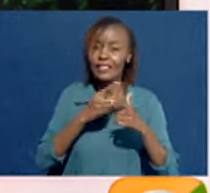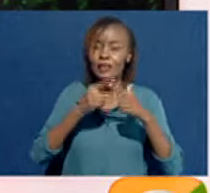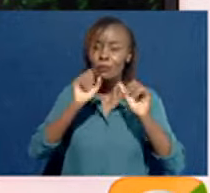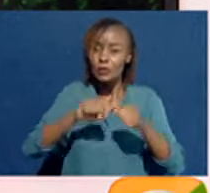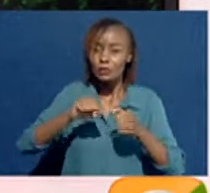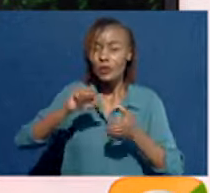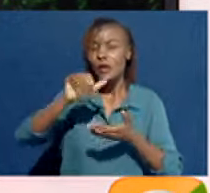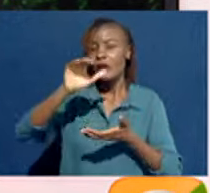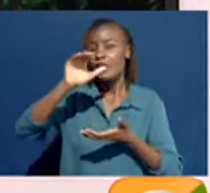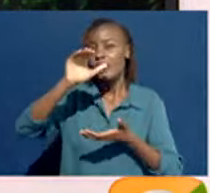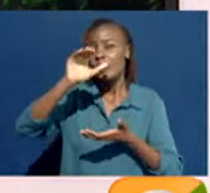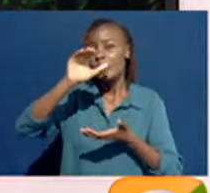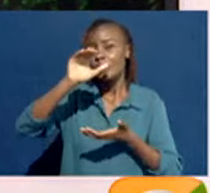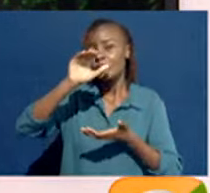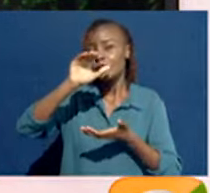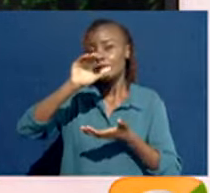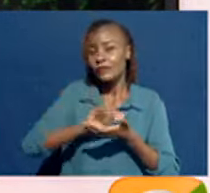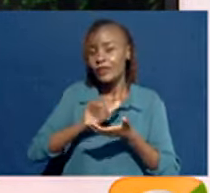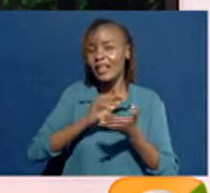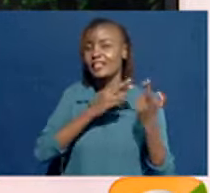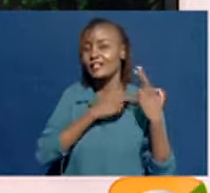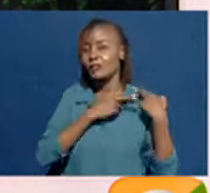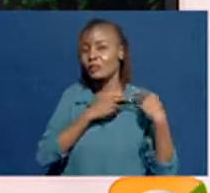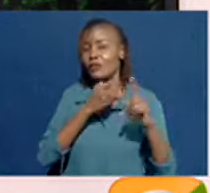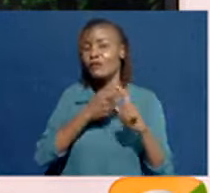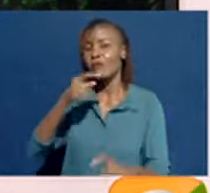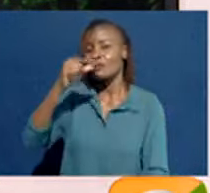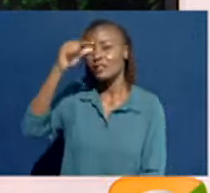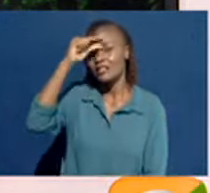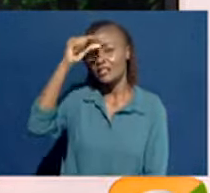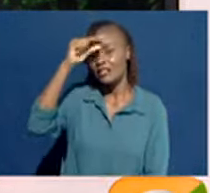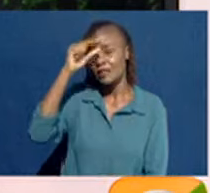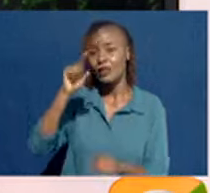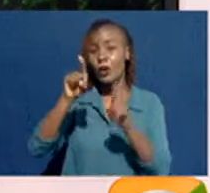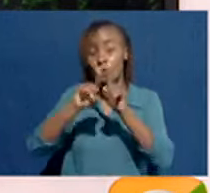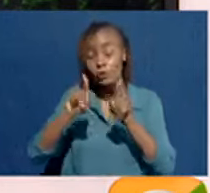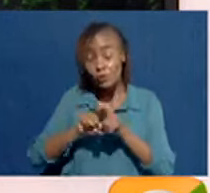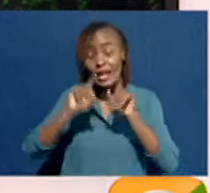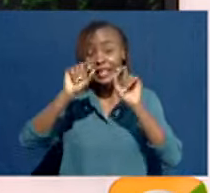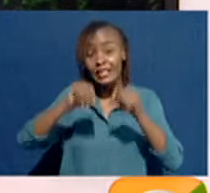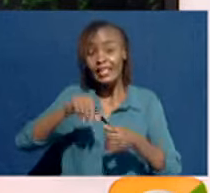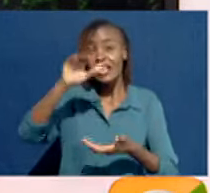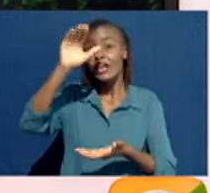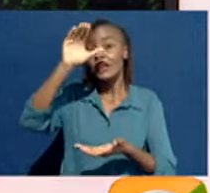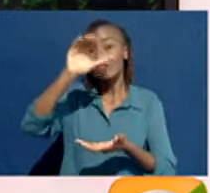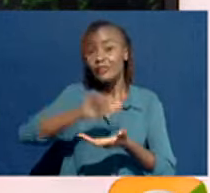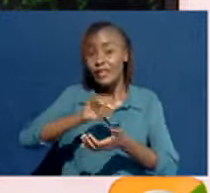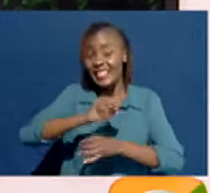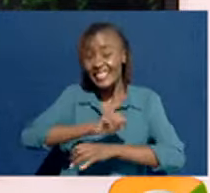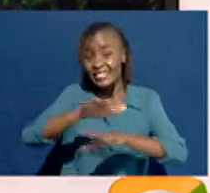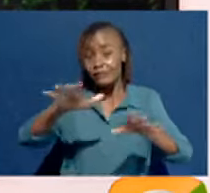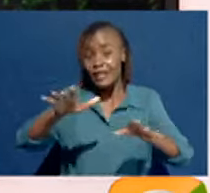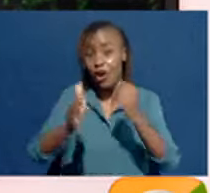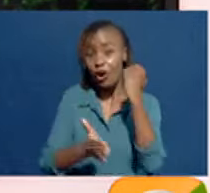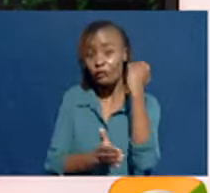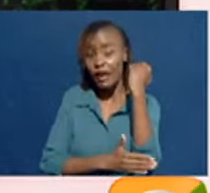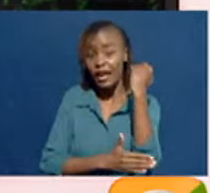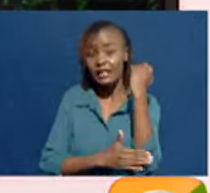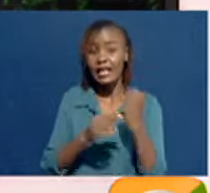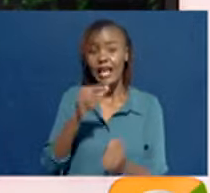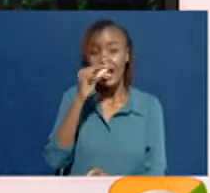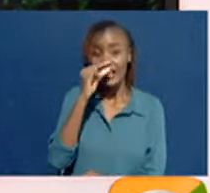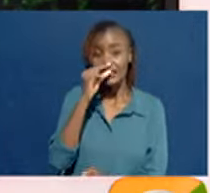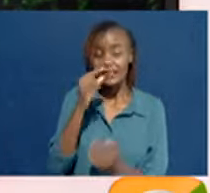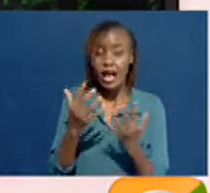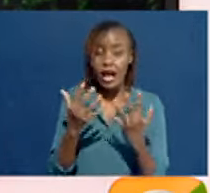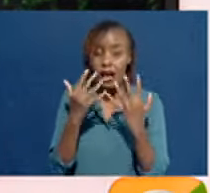been made to tackling climate change, and in particular, reducing greenhouse gas emissions. That's why it was decided to put